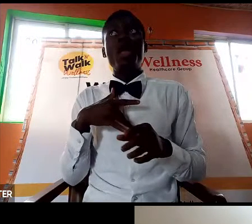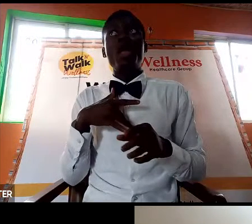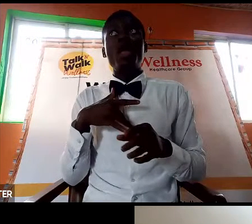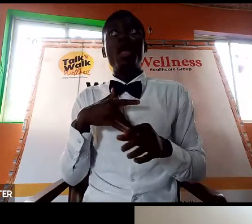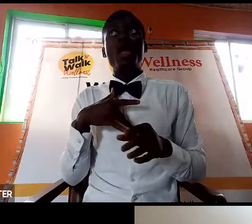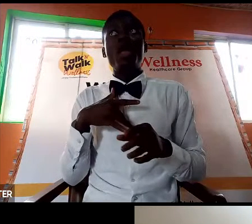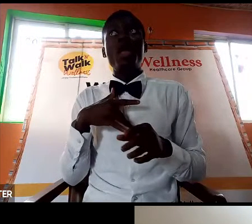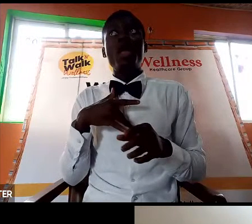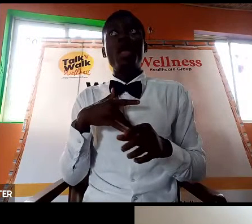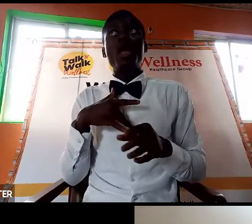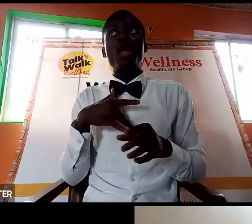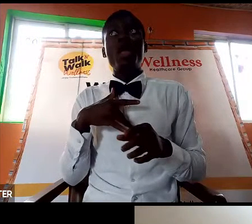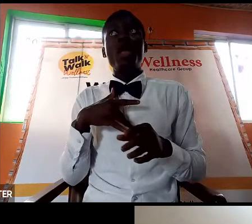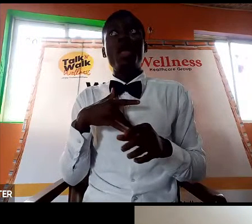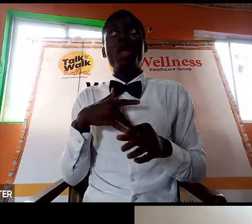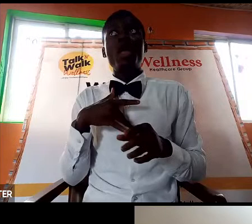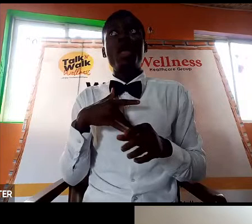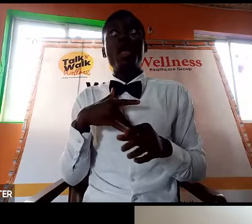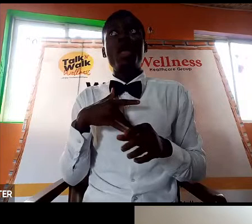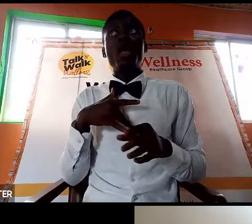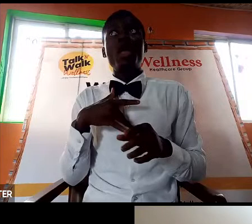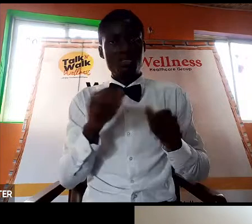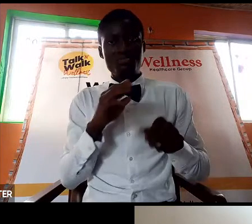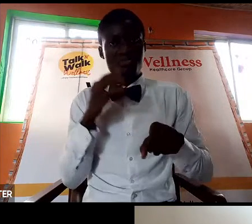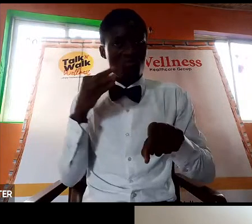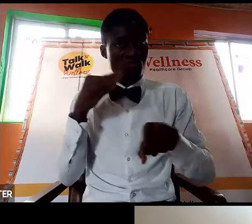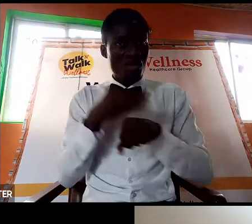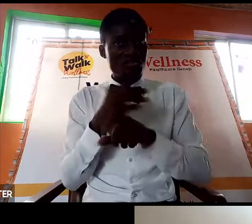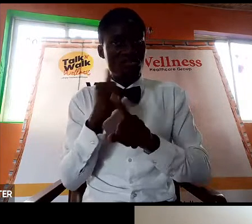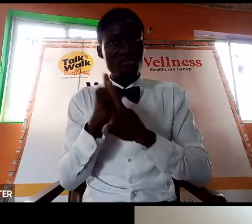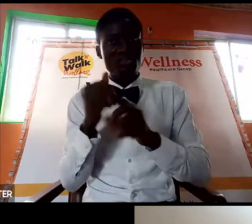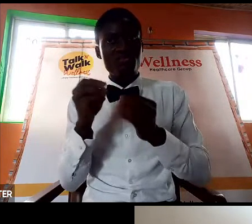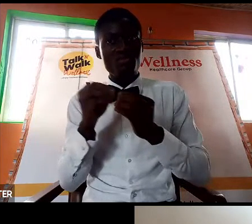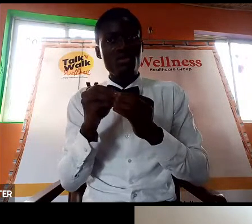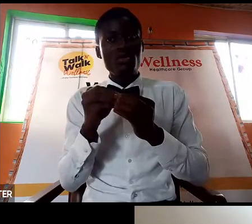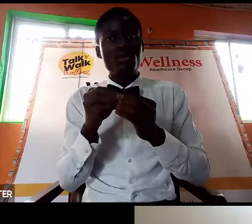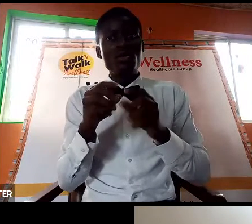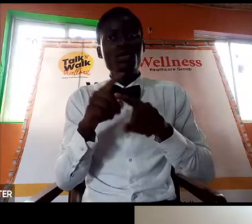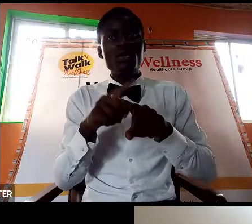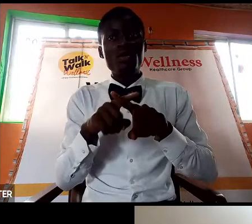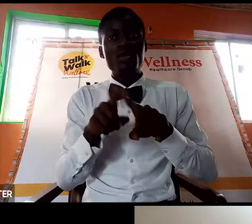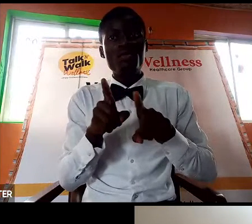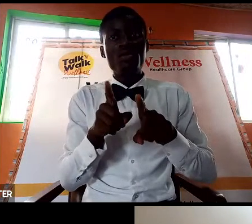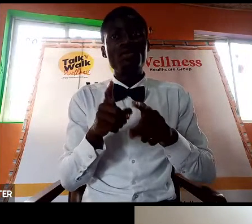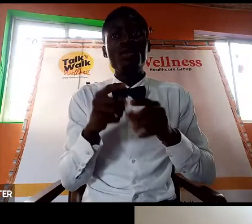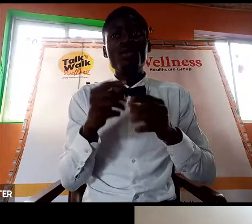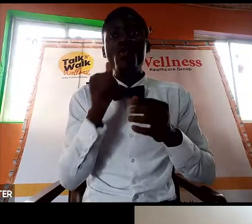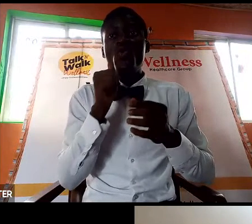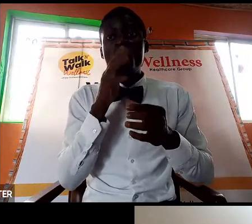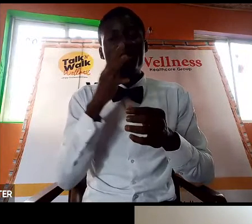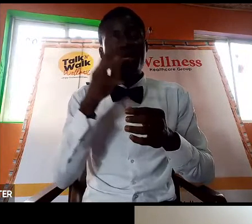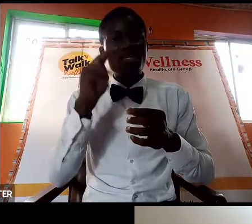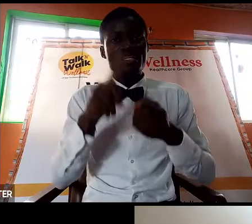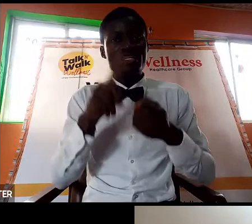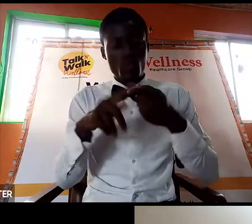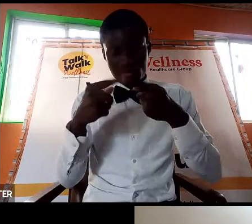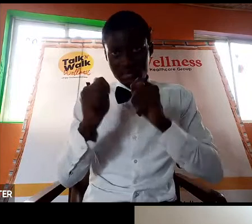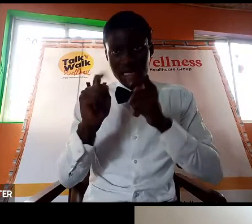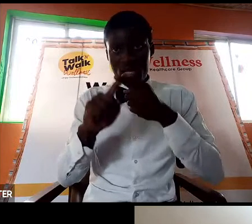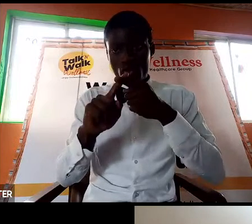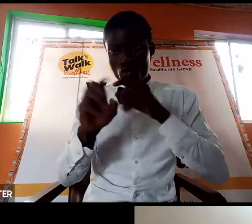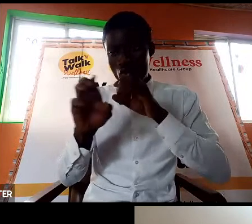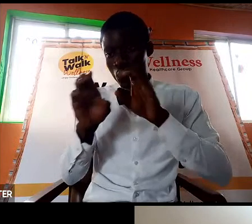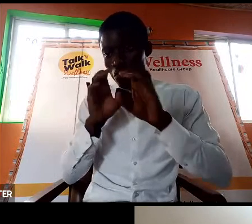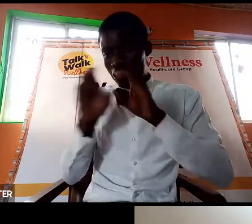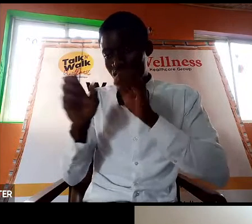because it's what your body needs that you give it to, and women should try to communicate. women should try to communicate without feeling judged, without